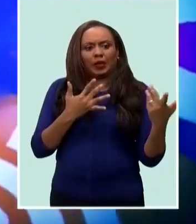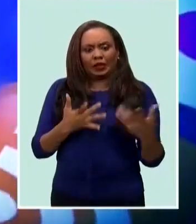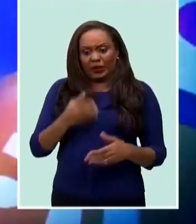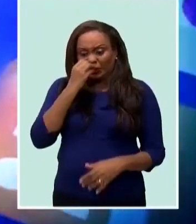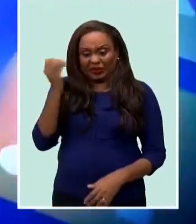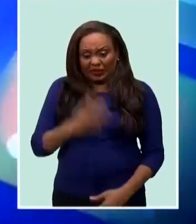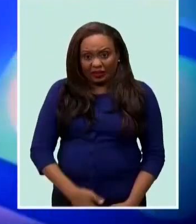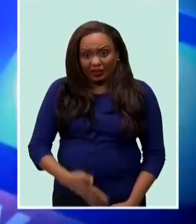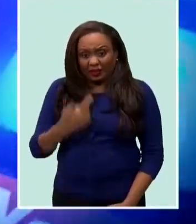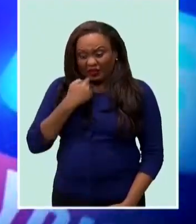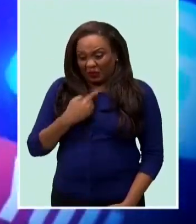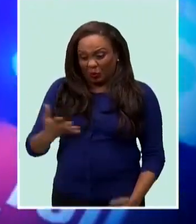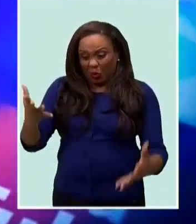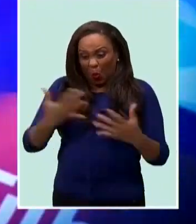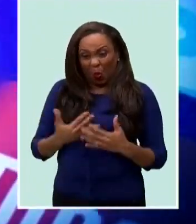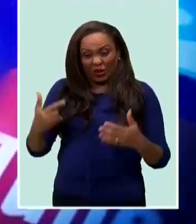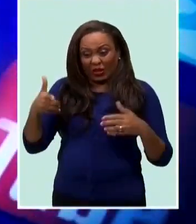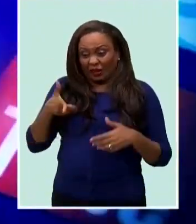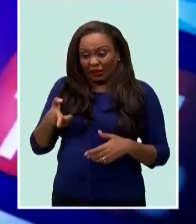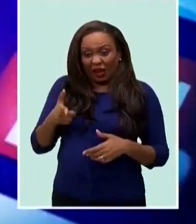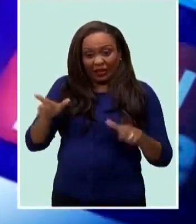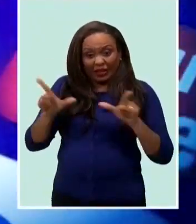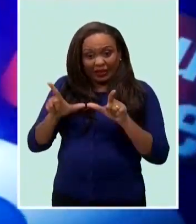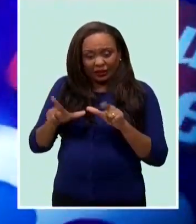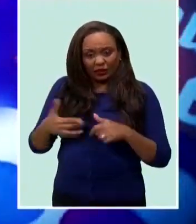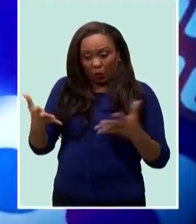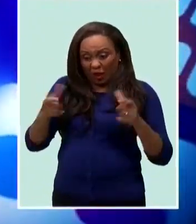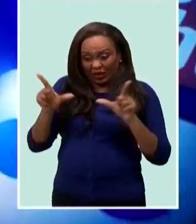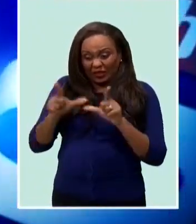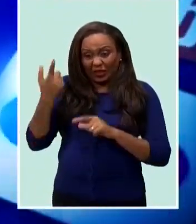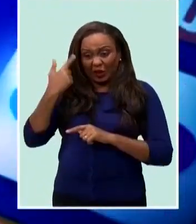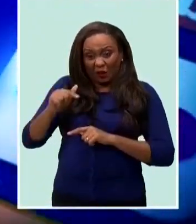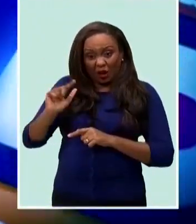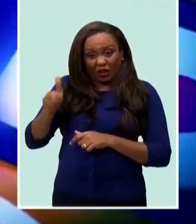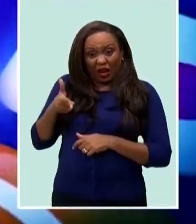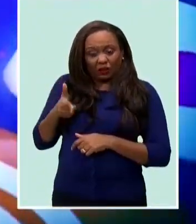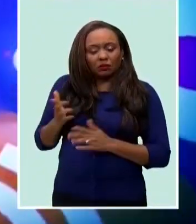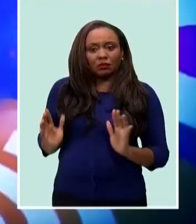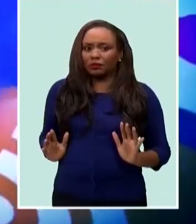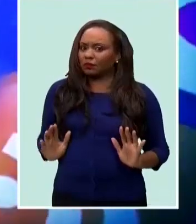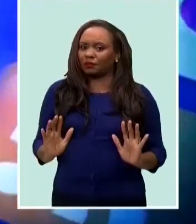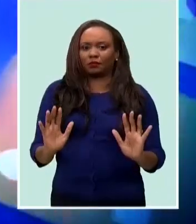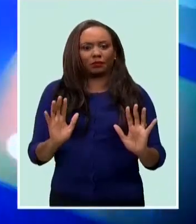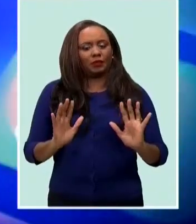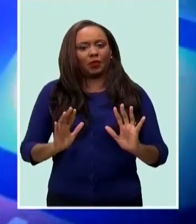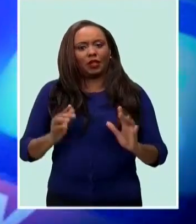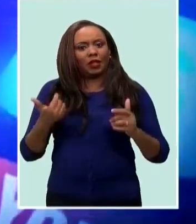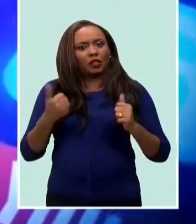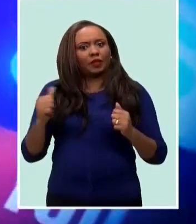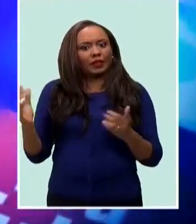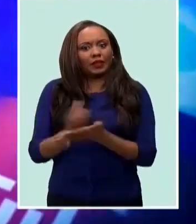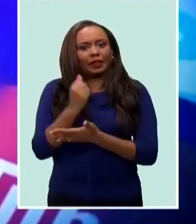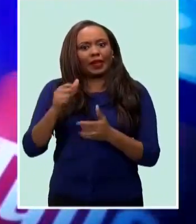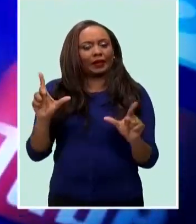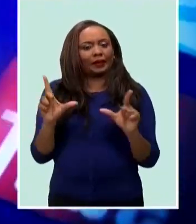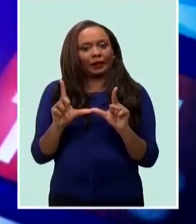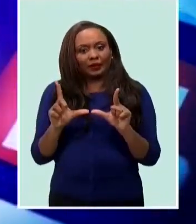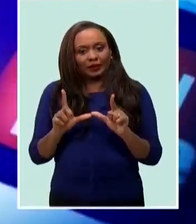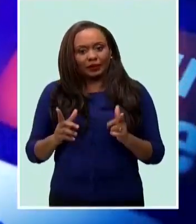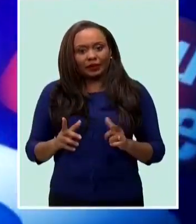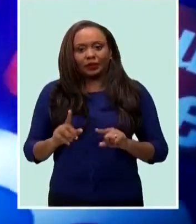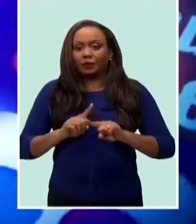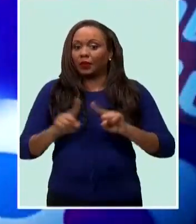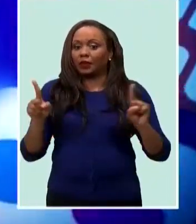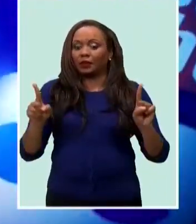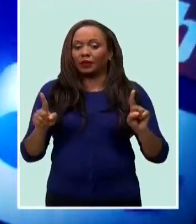not waiting. They want to take matters into their own hands literally, and they're trying to get gun licenses.